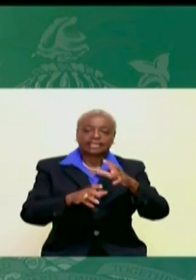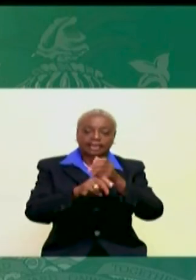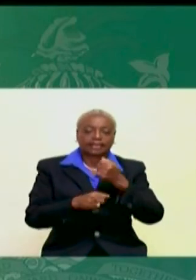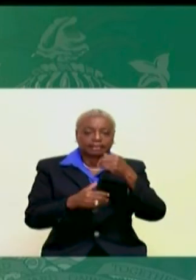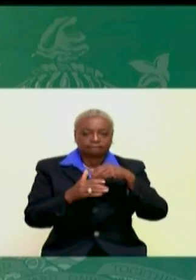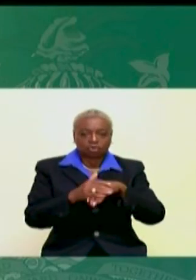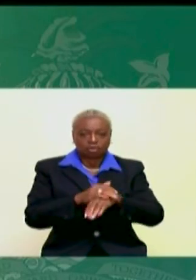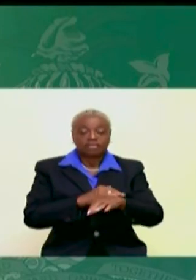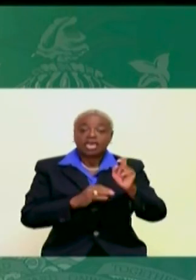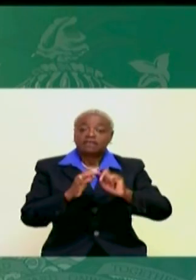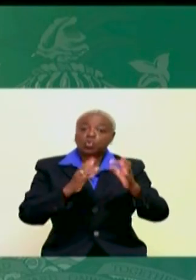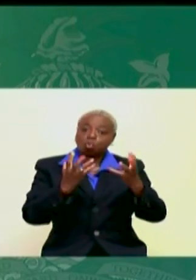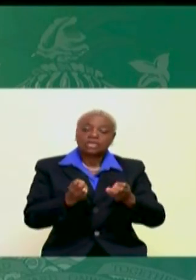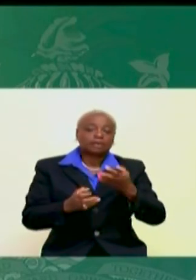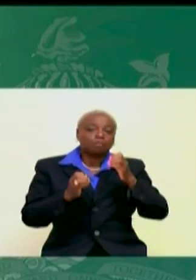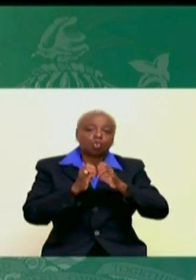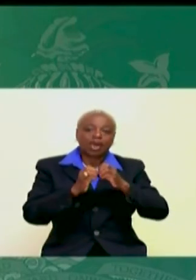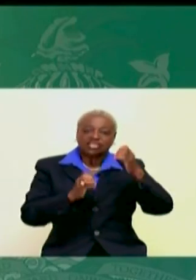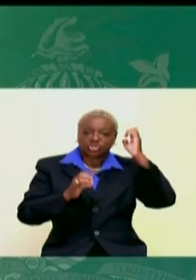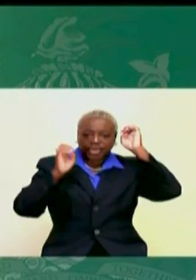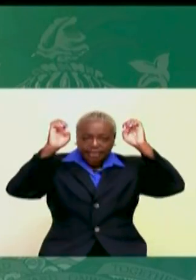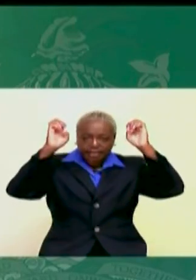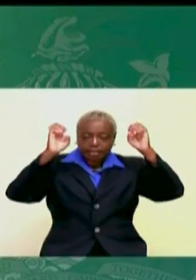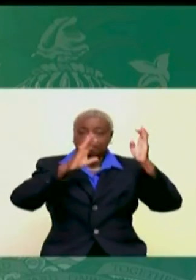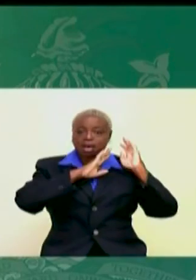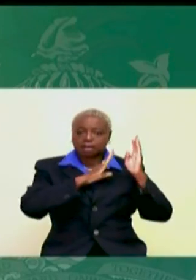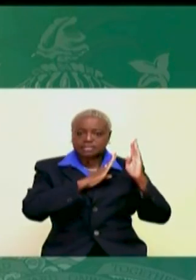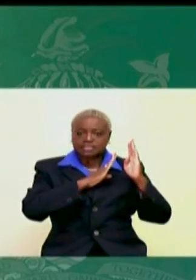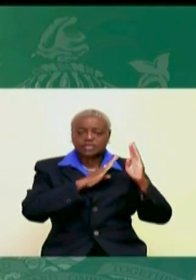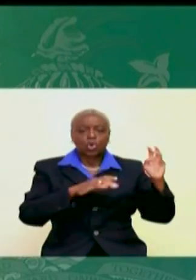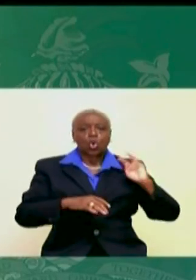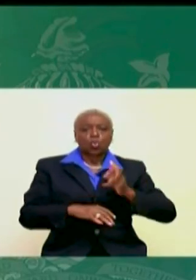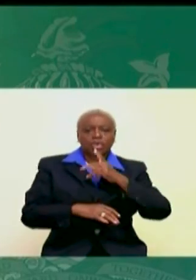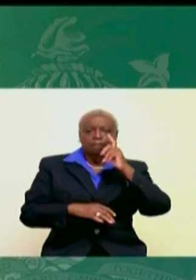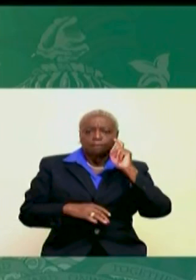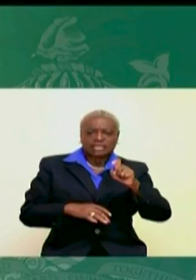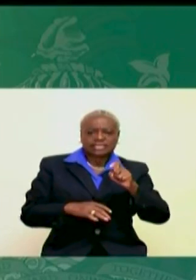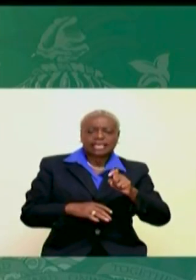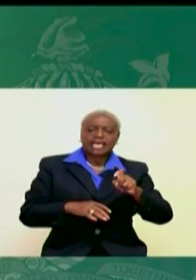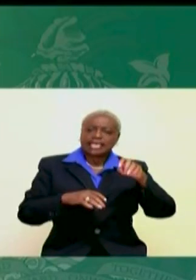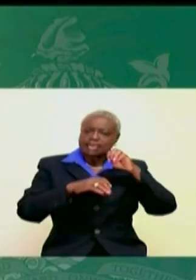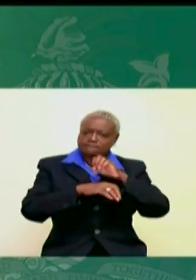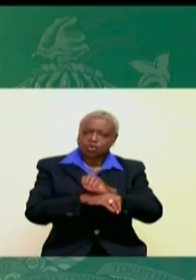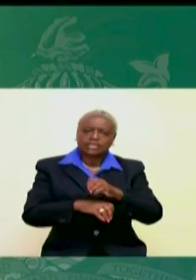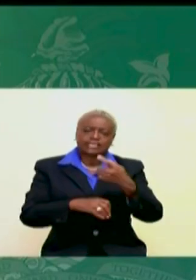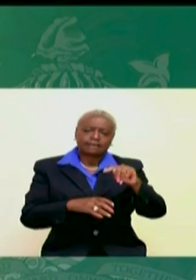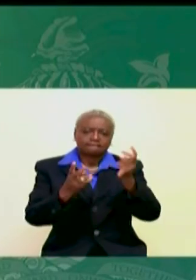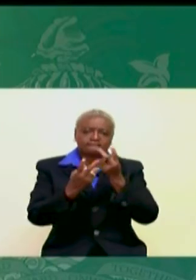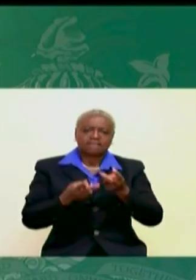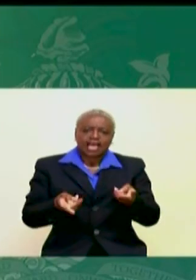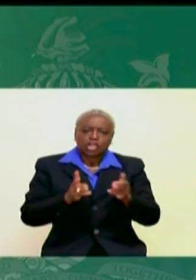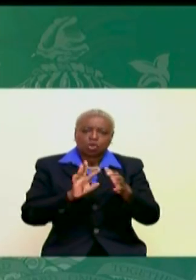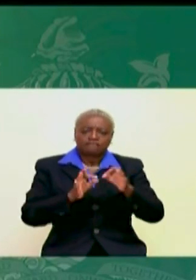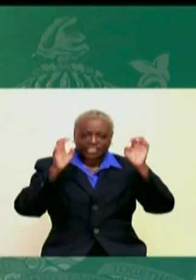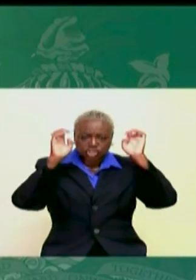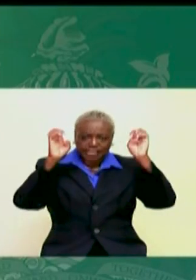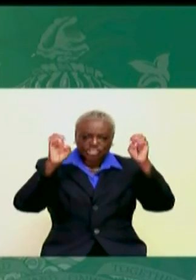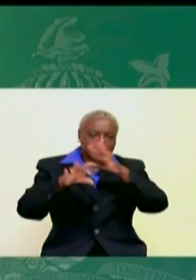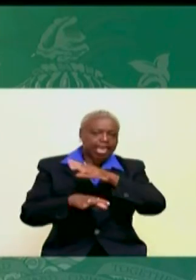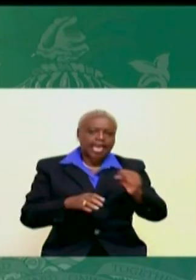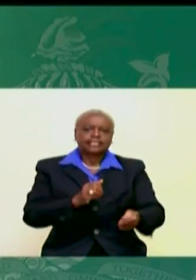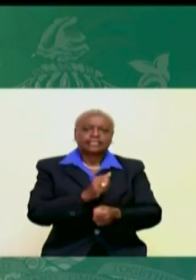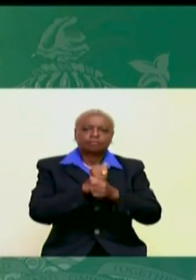more educated Bahamas, we must reinforce the value of education and support